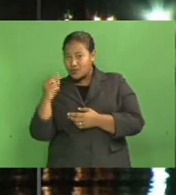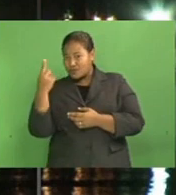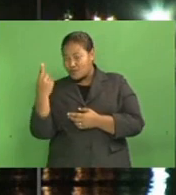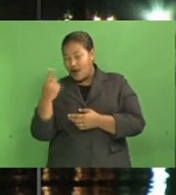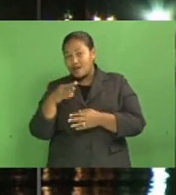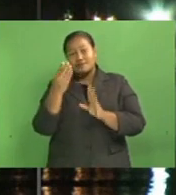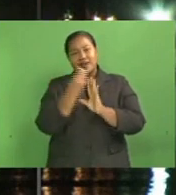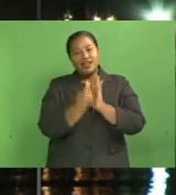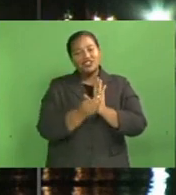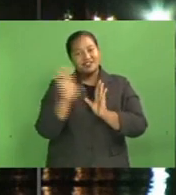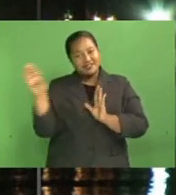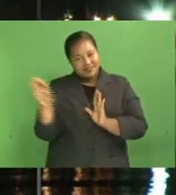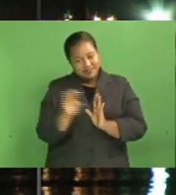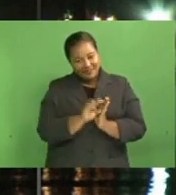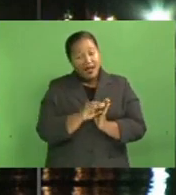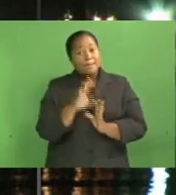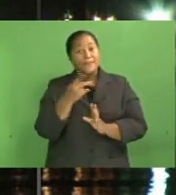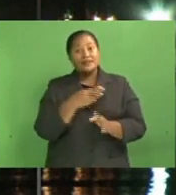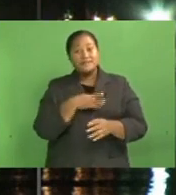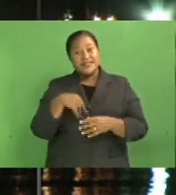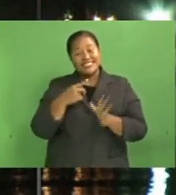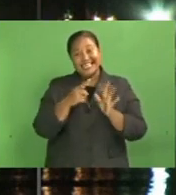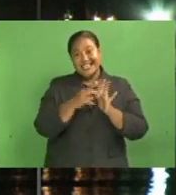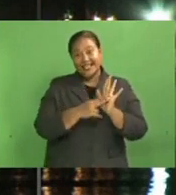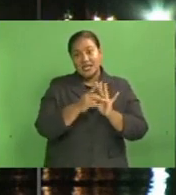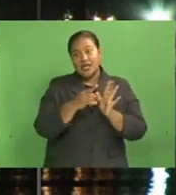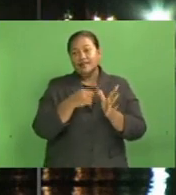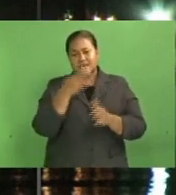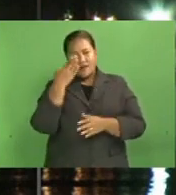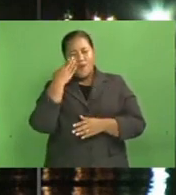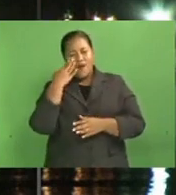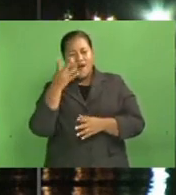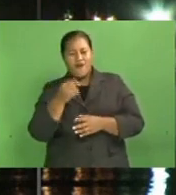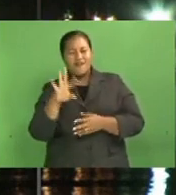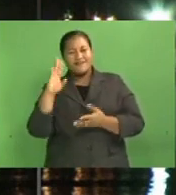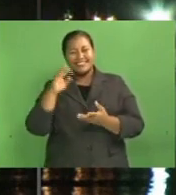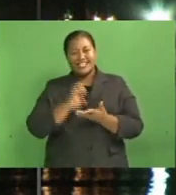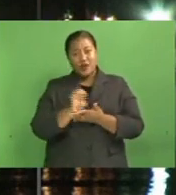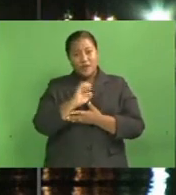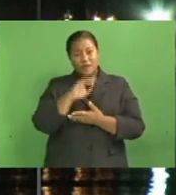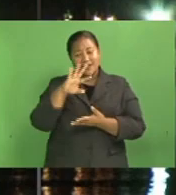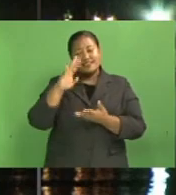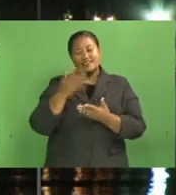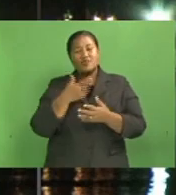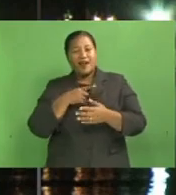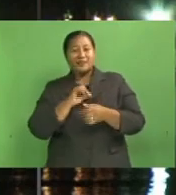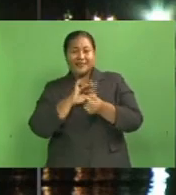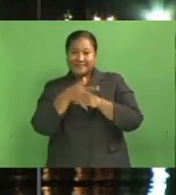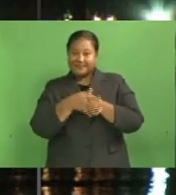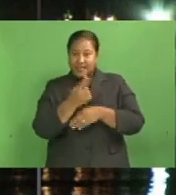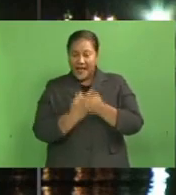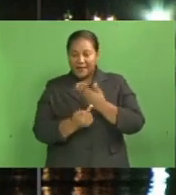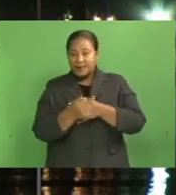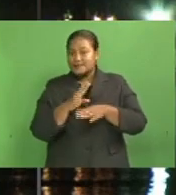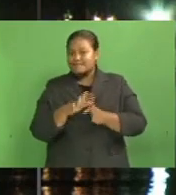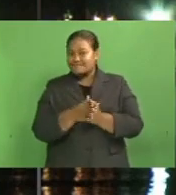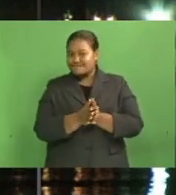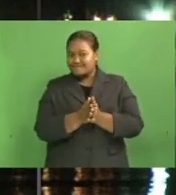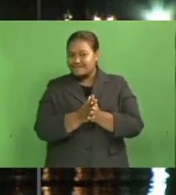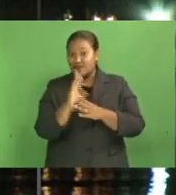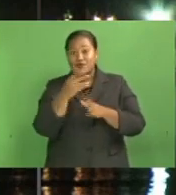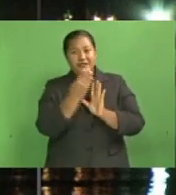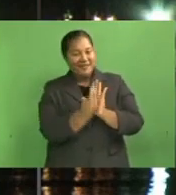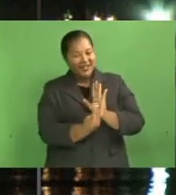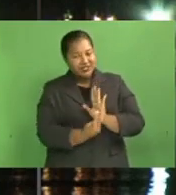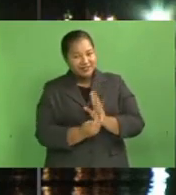allocation. Minister Nia Seruratu says they are aware of the economic downturn due to the pandemic, but are still looking forward to the budget. Lena